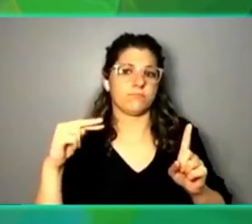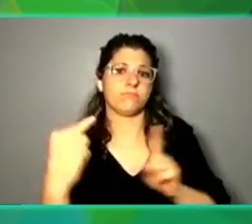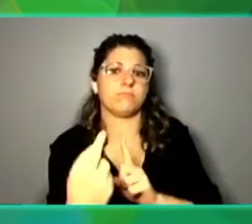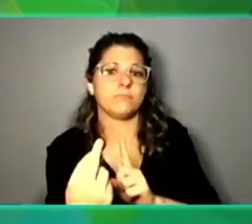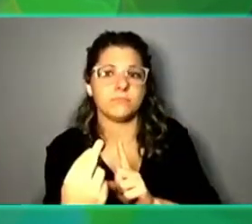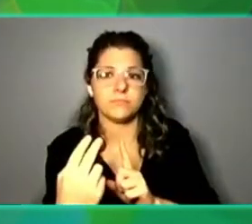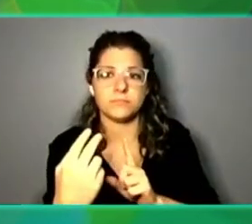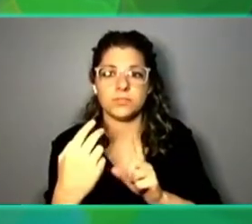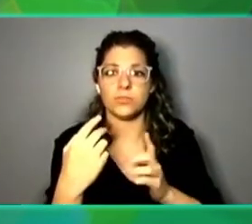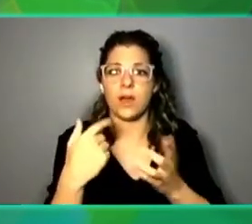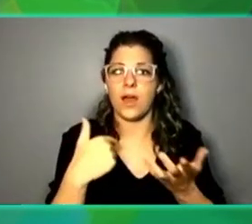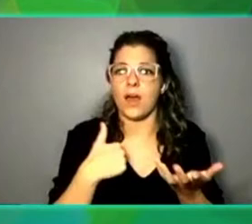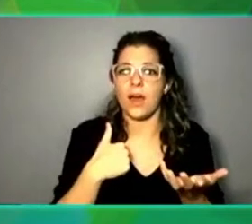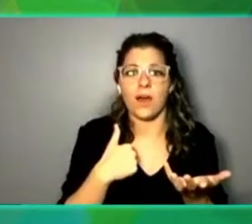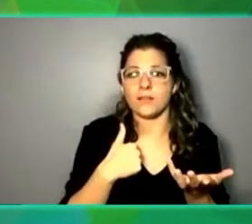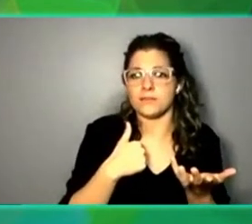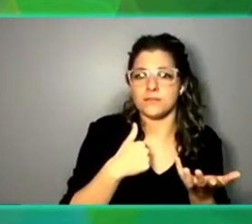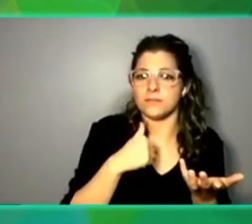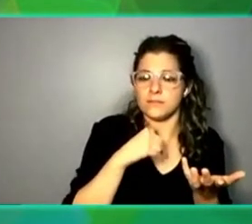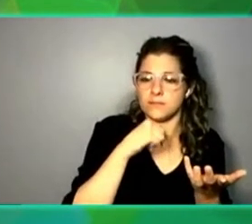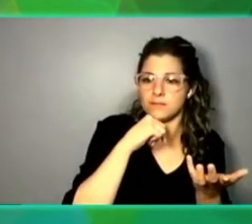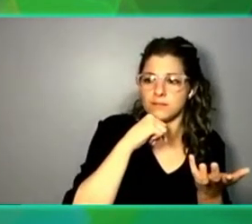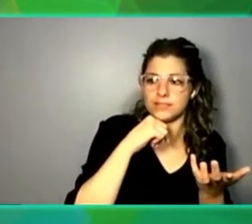think different aspects